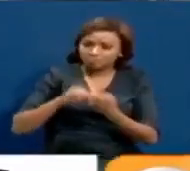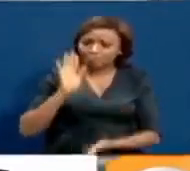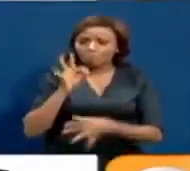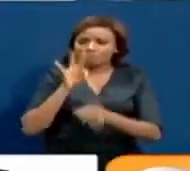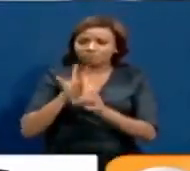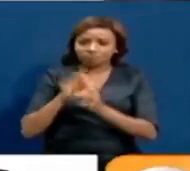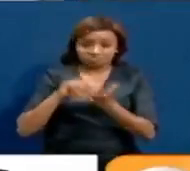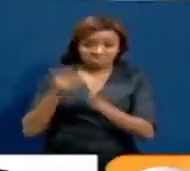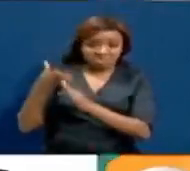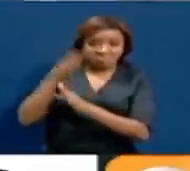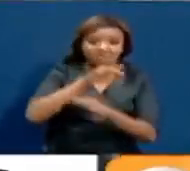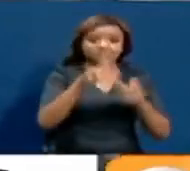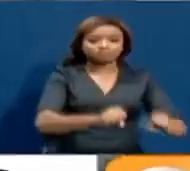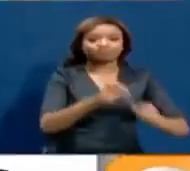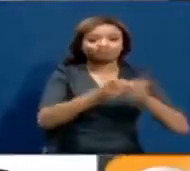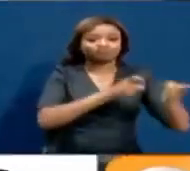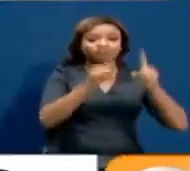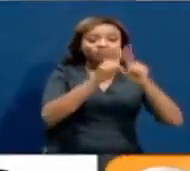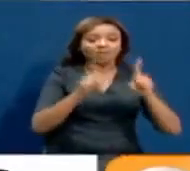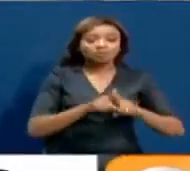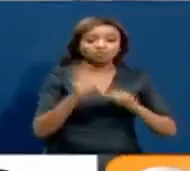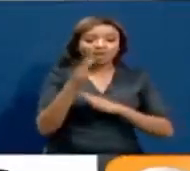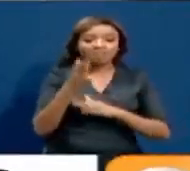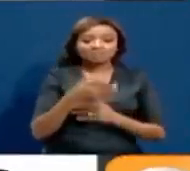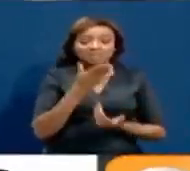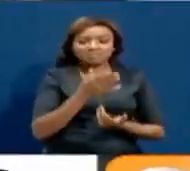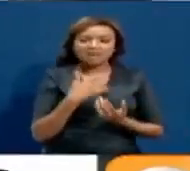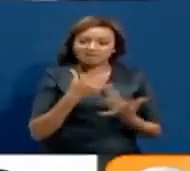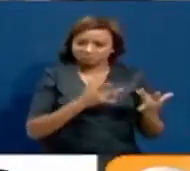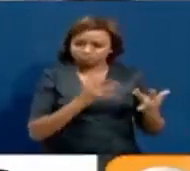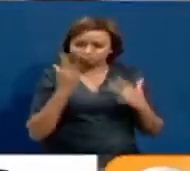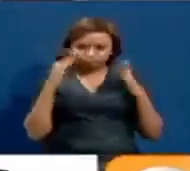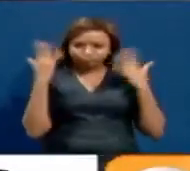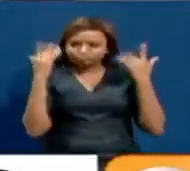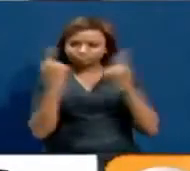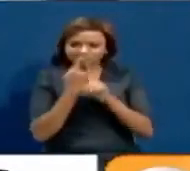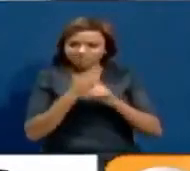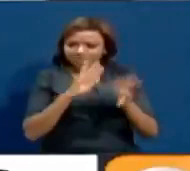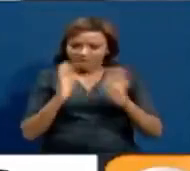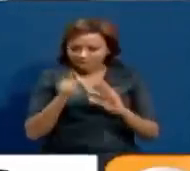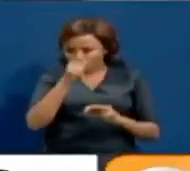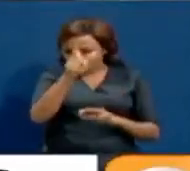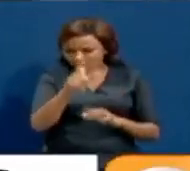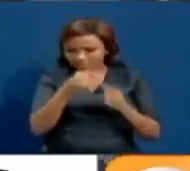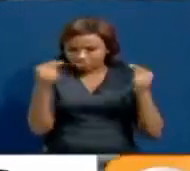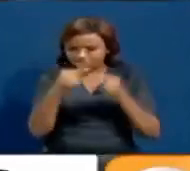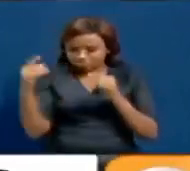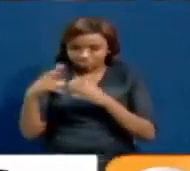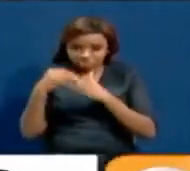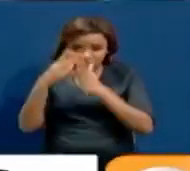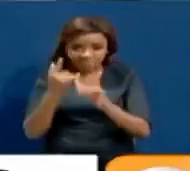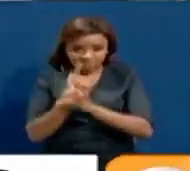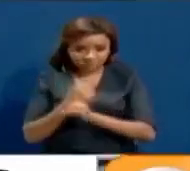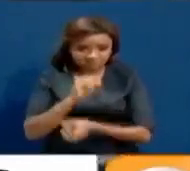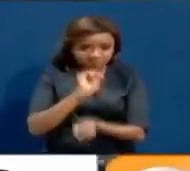second term in office. U.S. Ambassador to Tanzania Donald Wright had raised concerns over the arrest of opposition leaders. Three other opposition